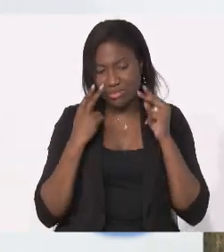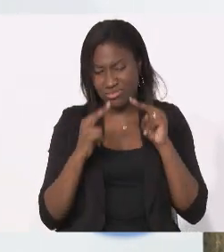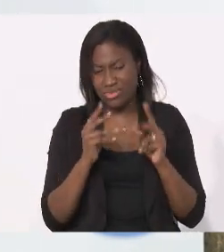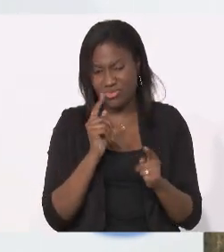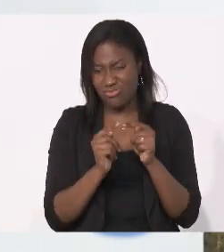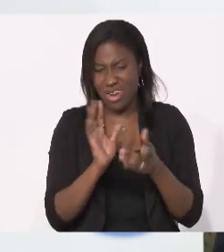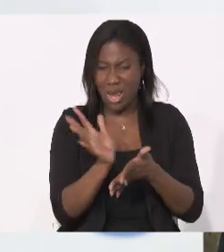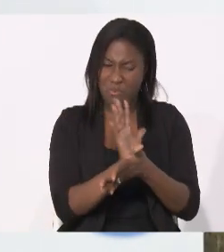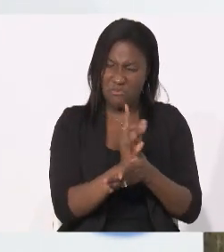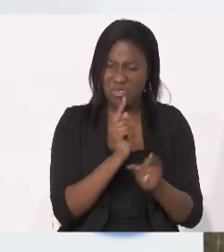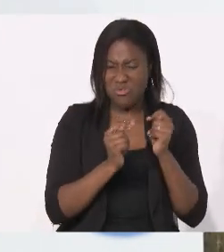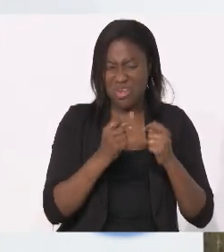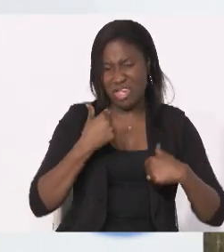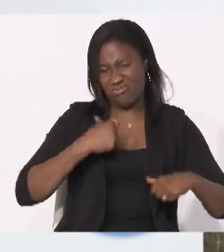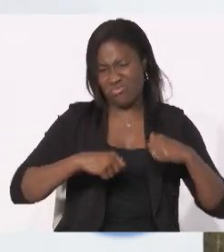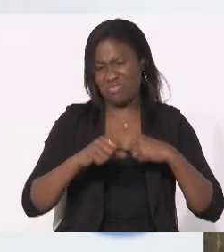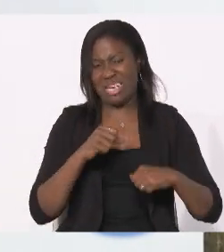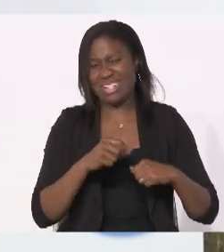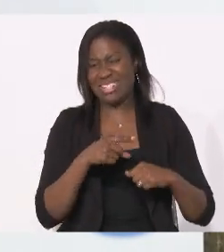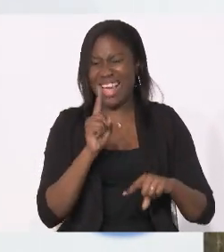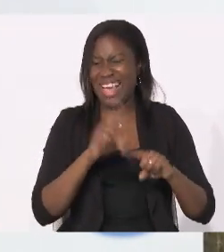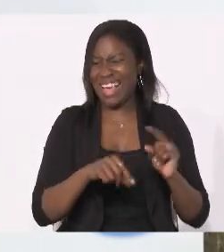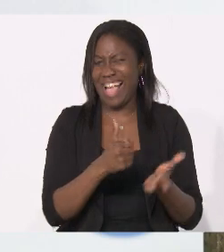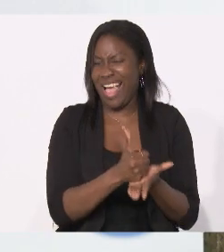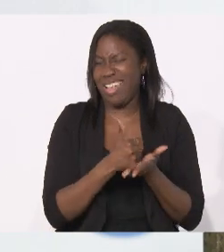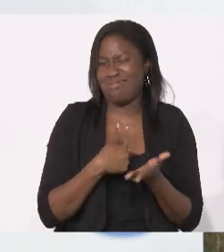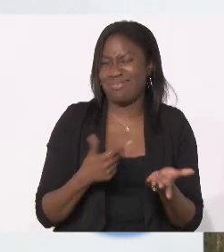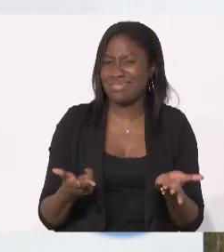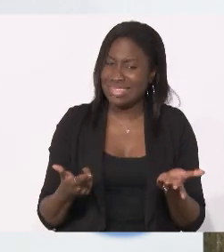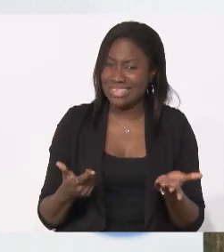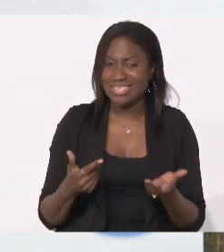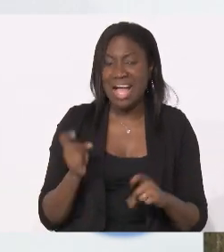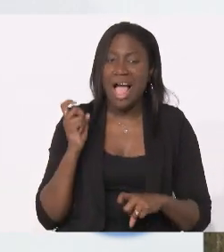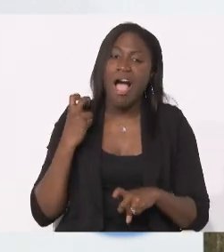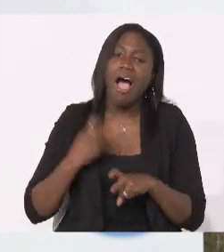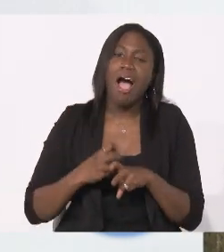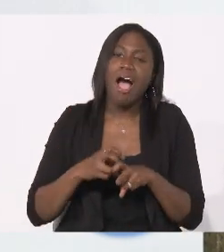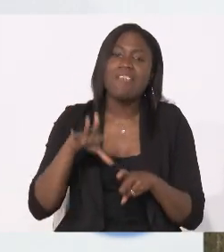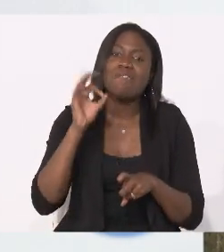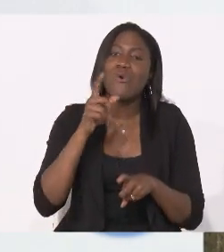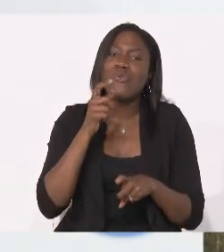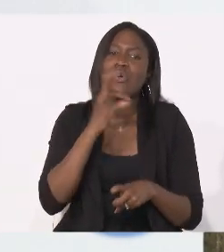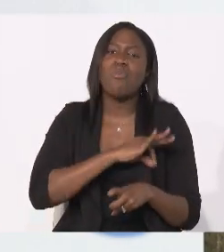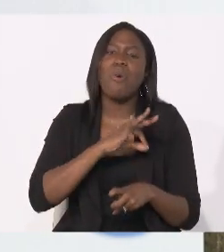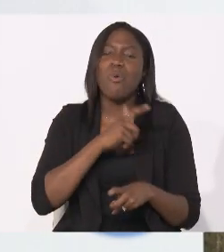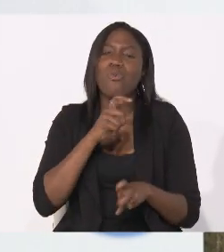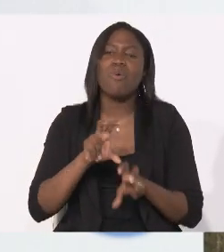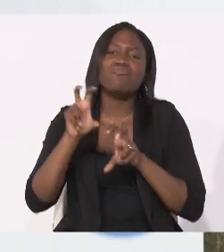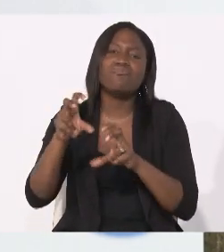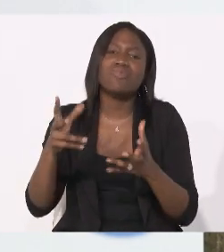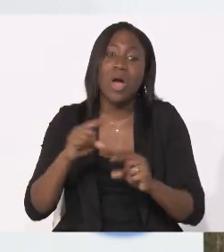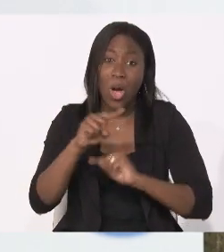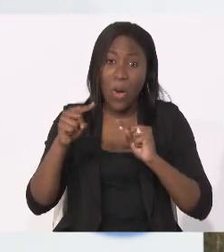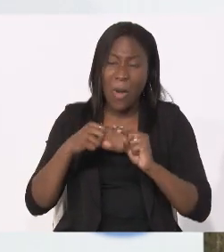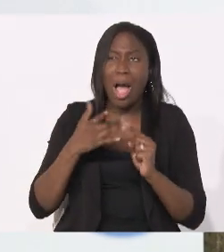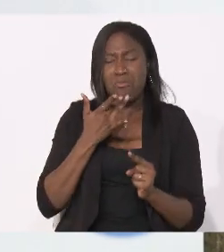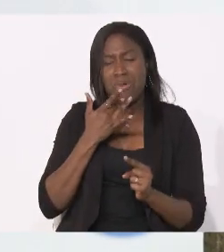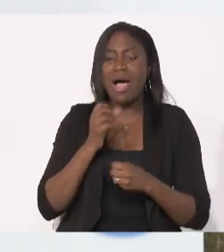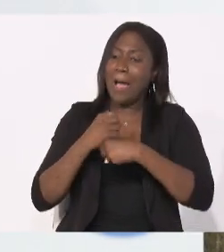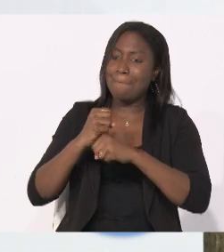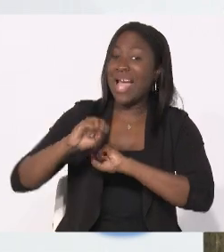Constantly, they understand marketing. And so if we start creating films, invest in the money, yes, it's a very viable